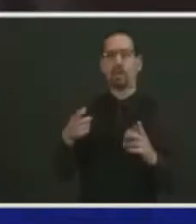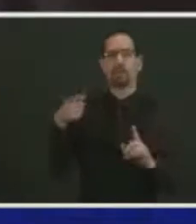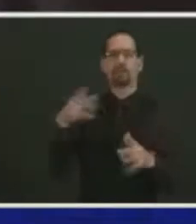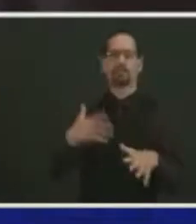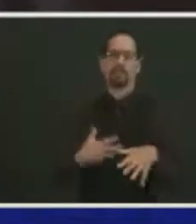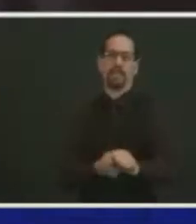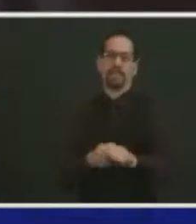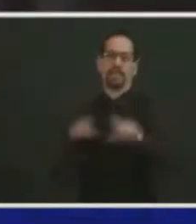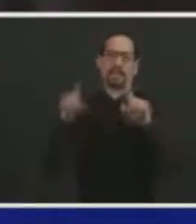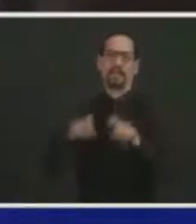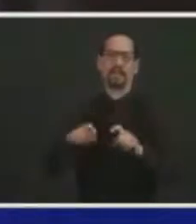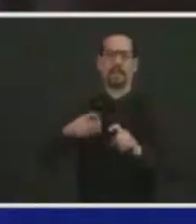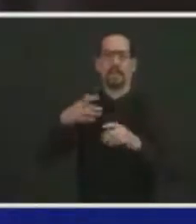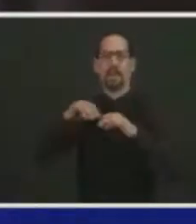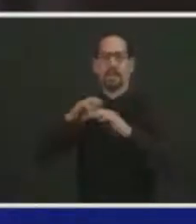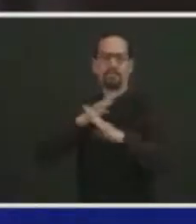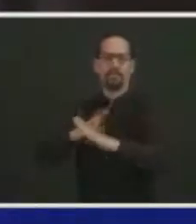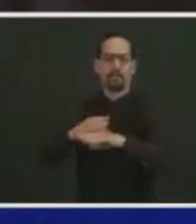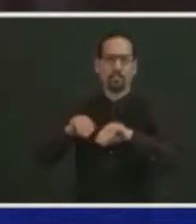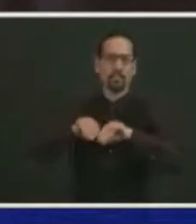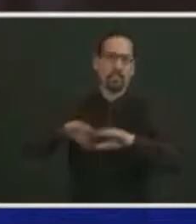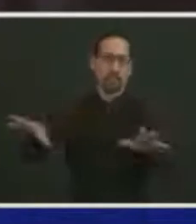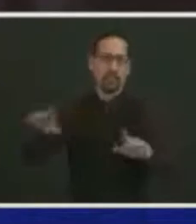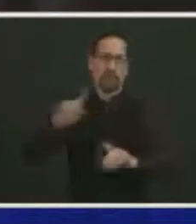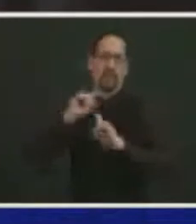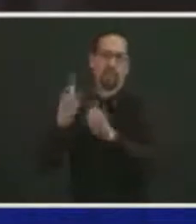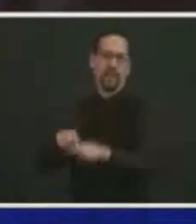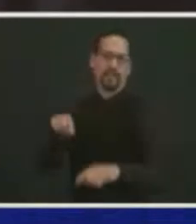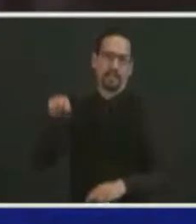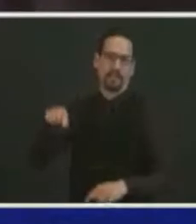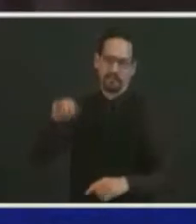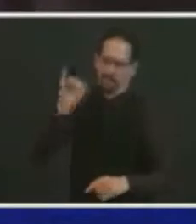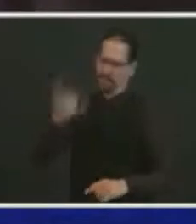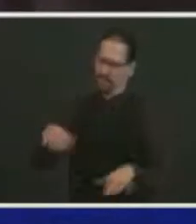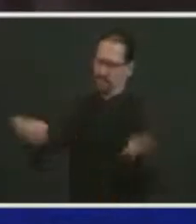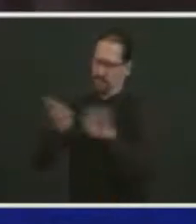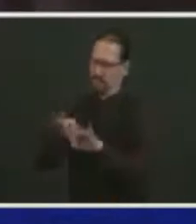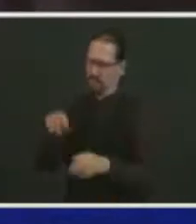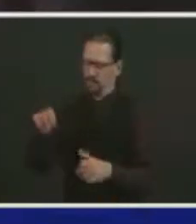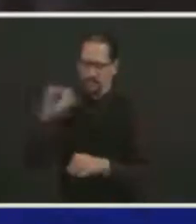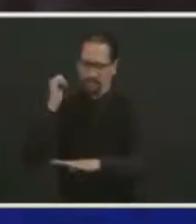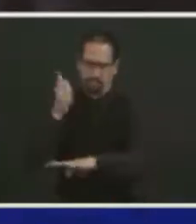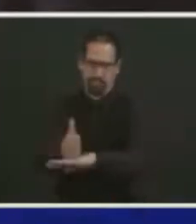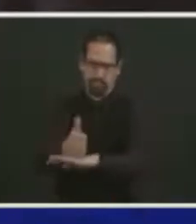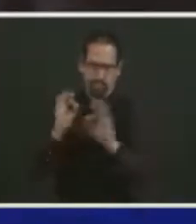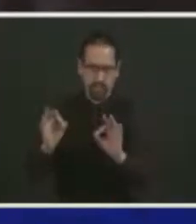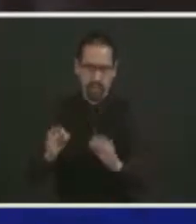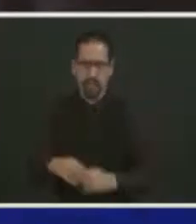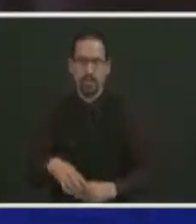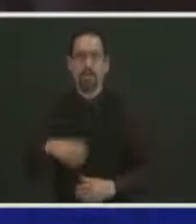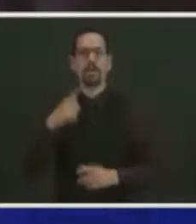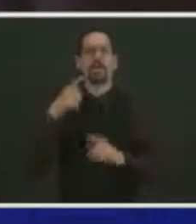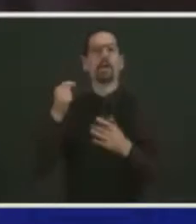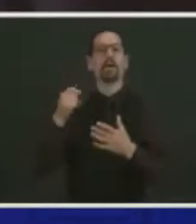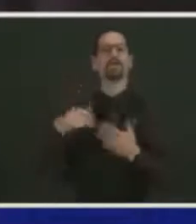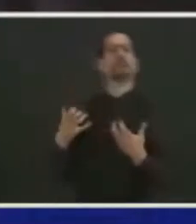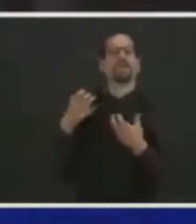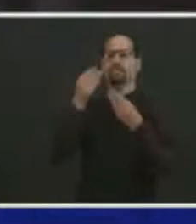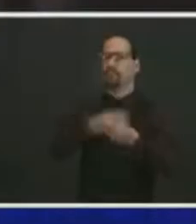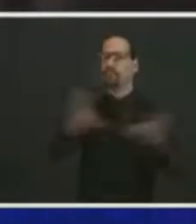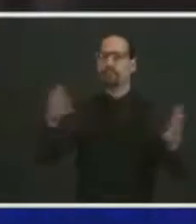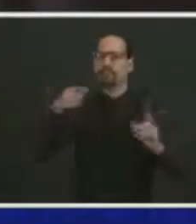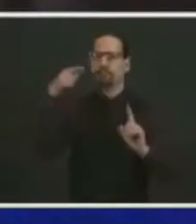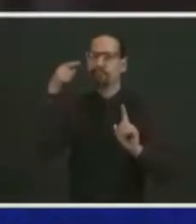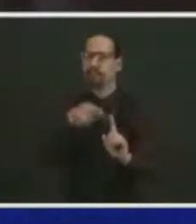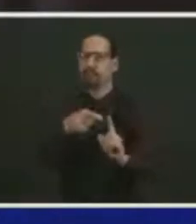testing quickly and effectively; and 3, as was shared today, having a targeted,